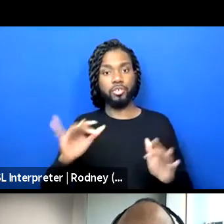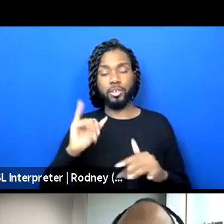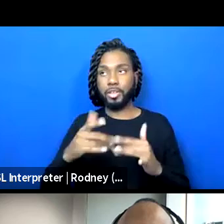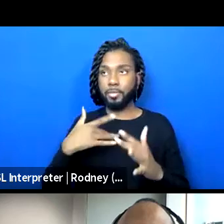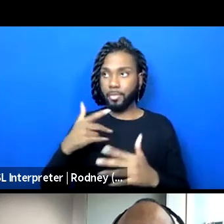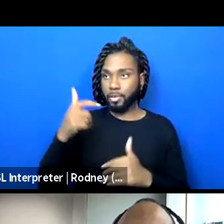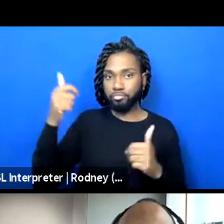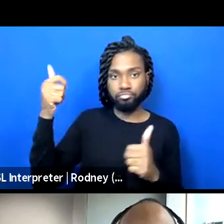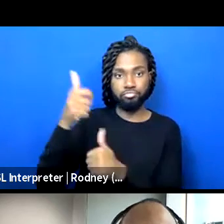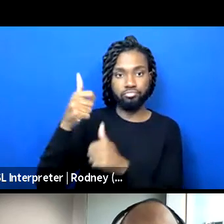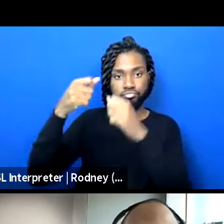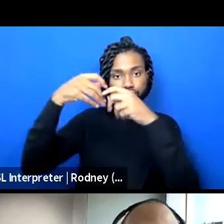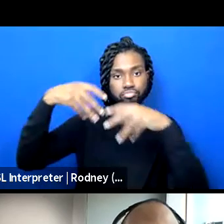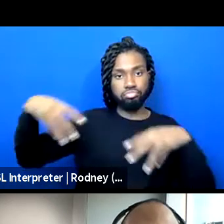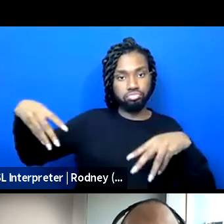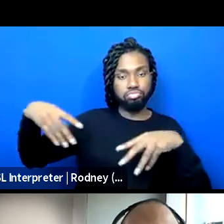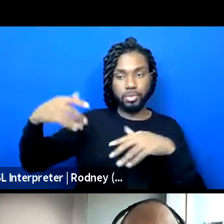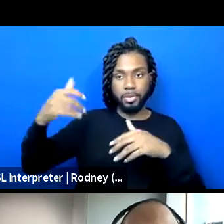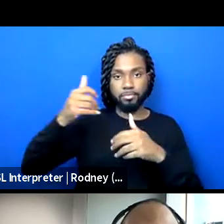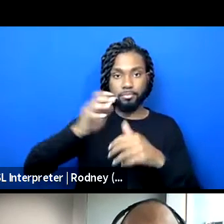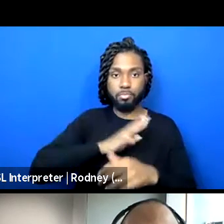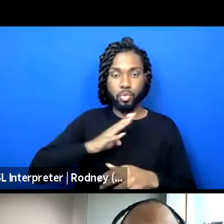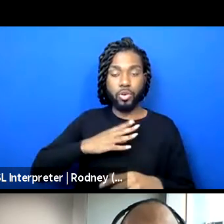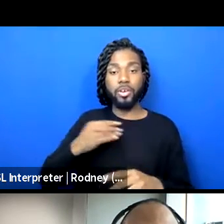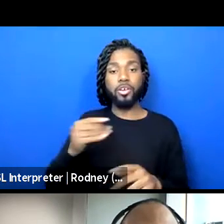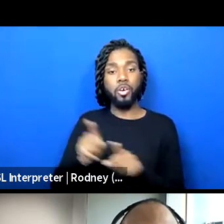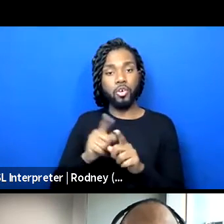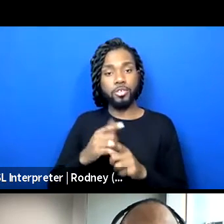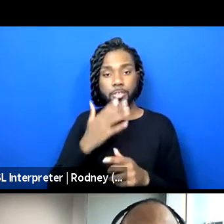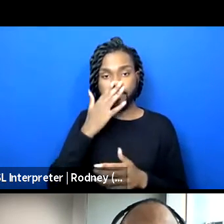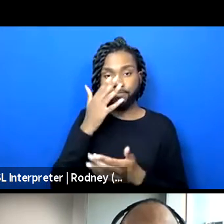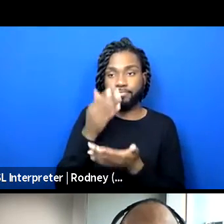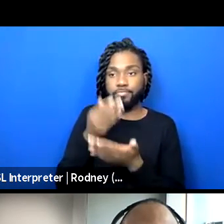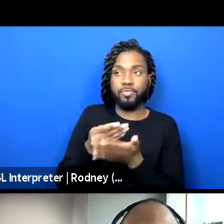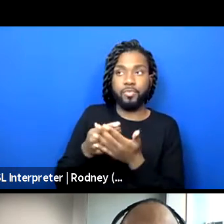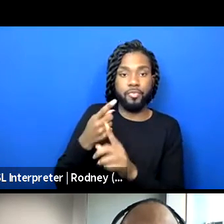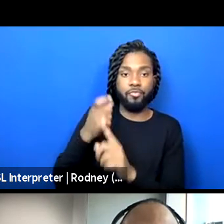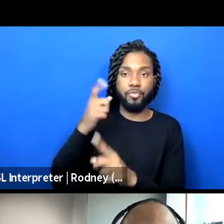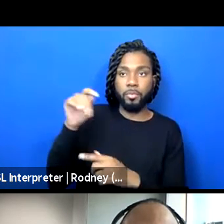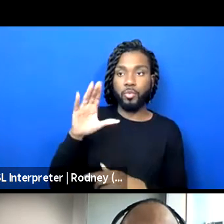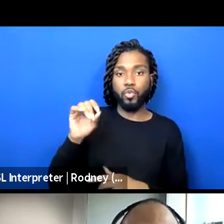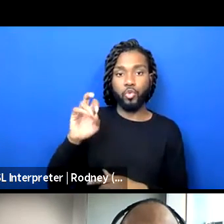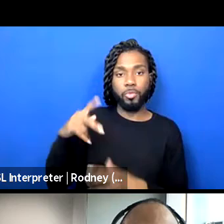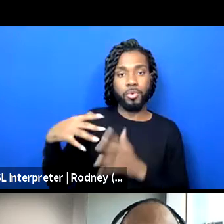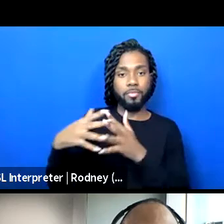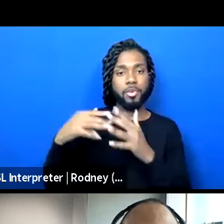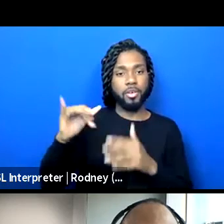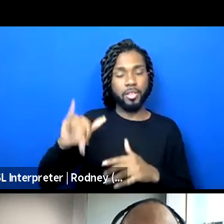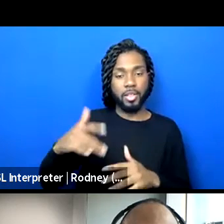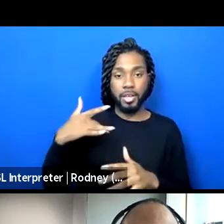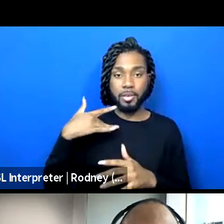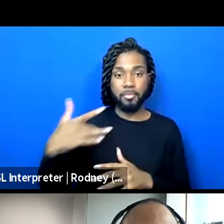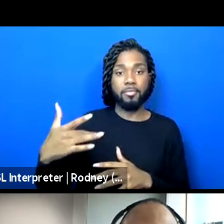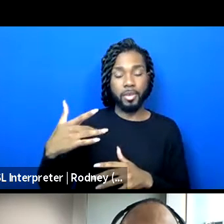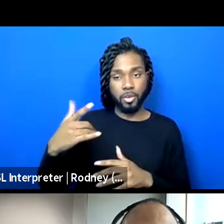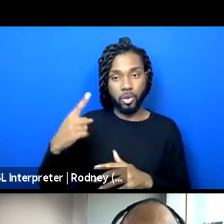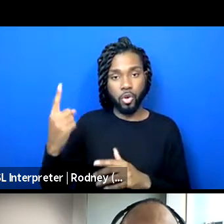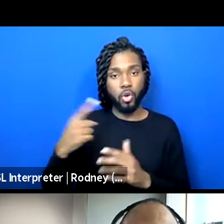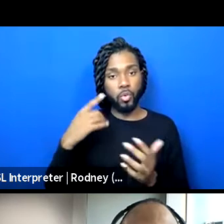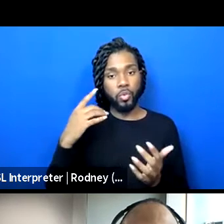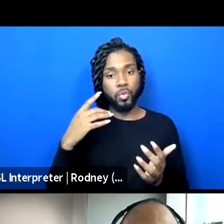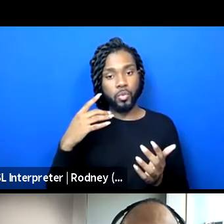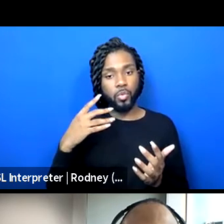the hierarchy of boards and the moneyed interests of corporate America that keep ending up usurping the mission